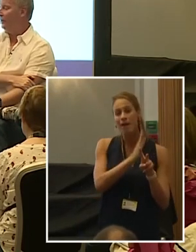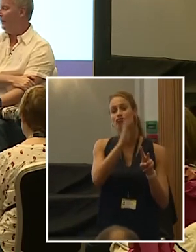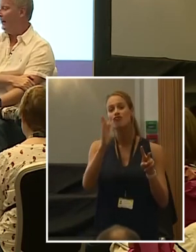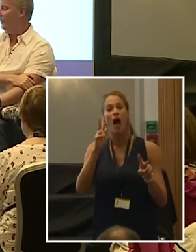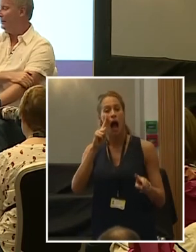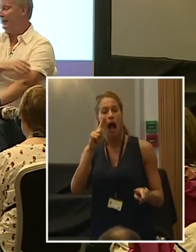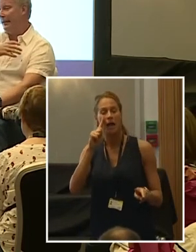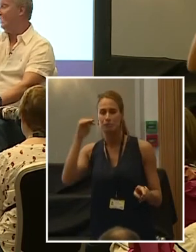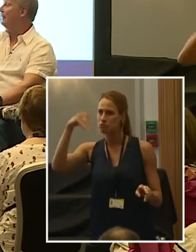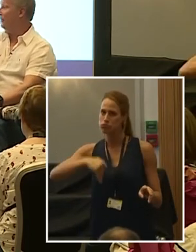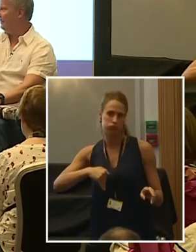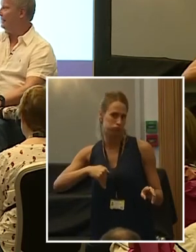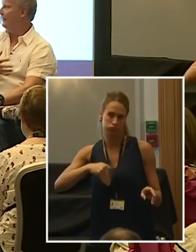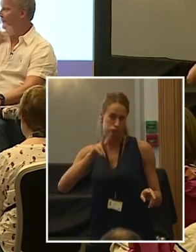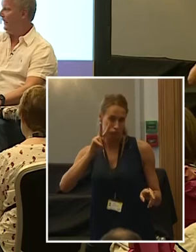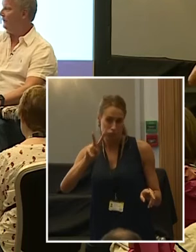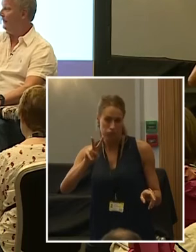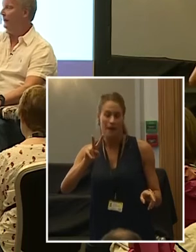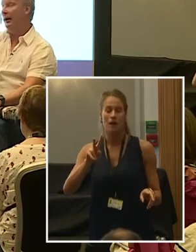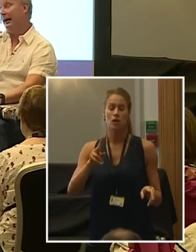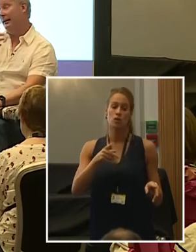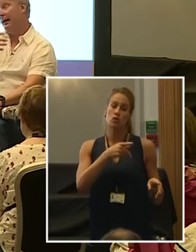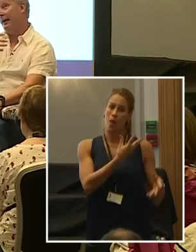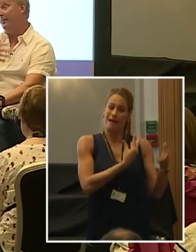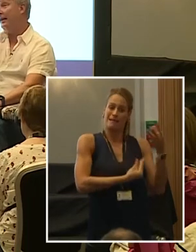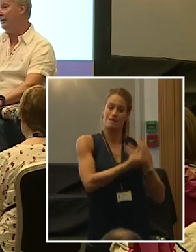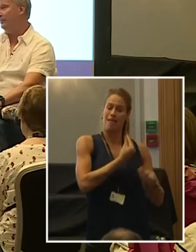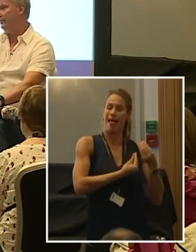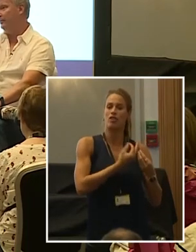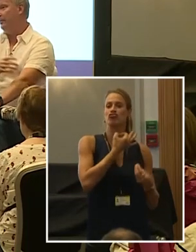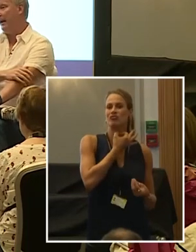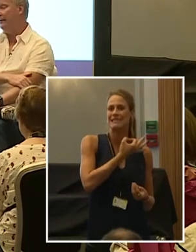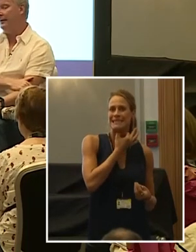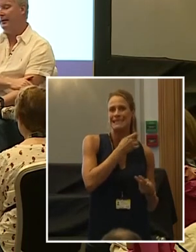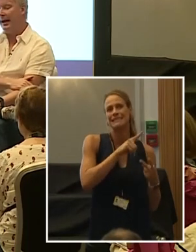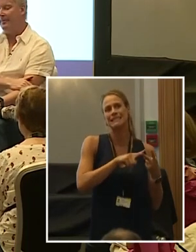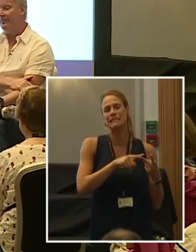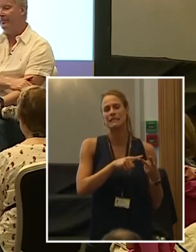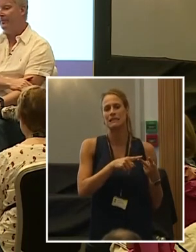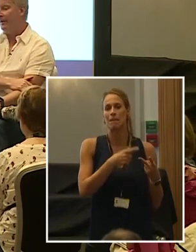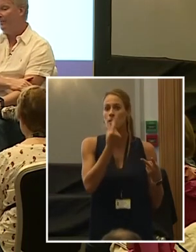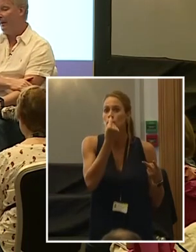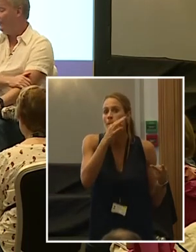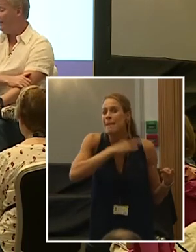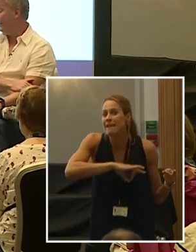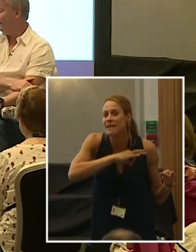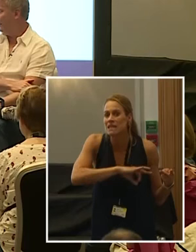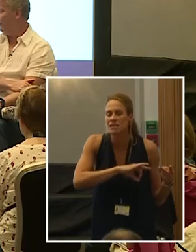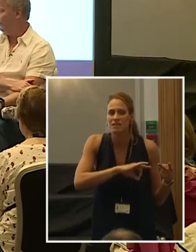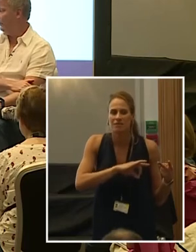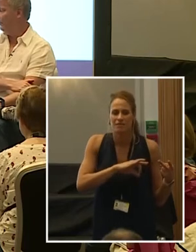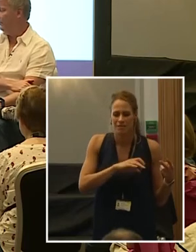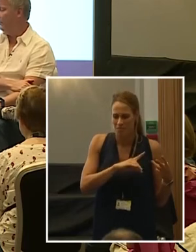so I was explaining about the risks and all the benefit and the potential benefits. But I was just keen to